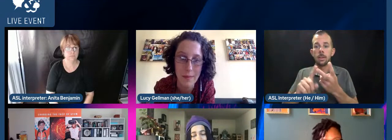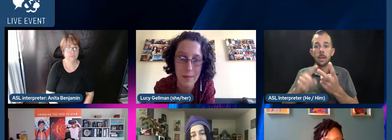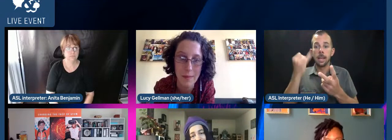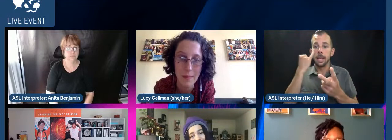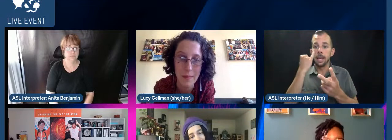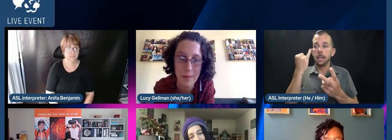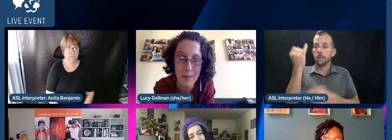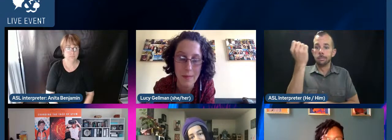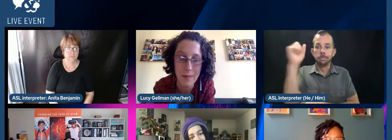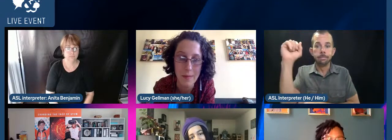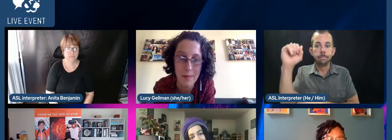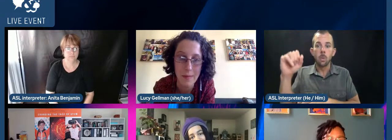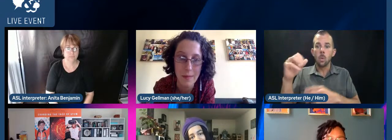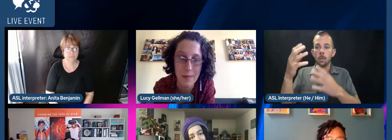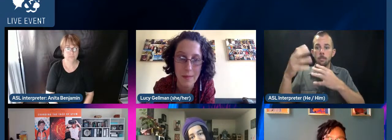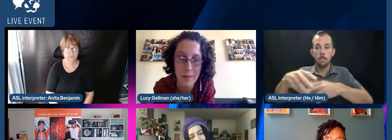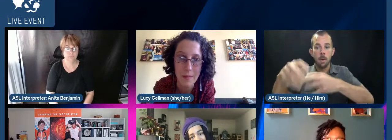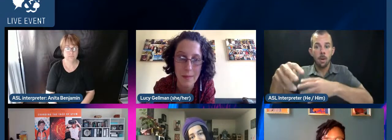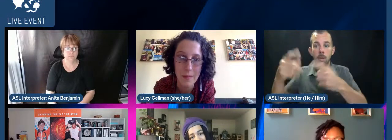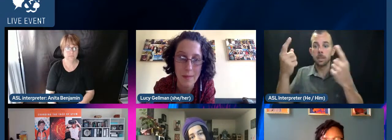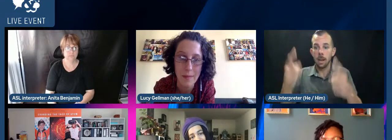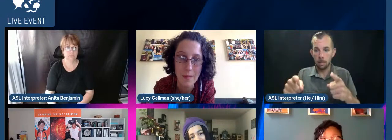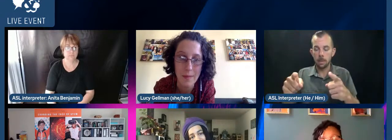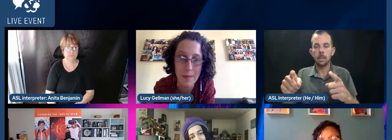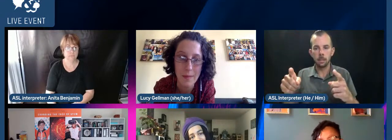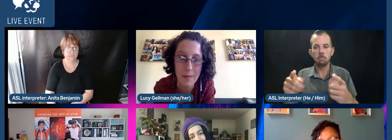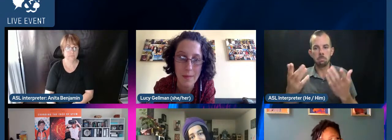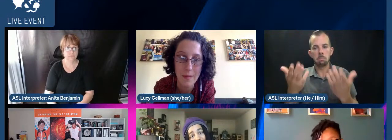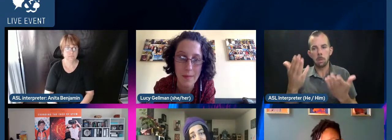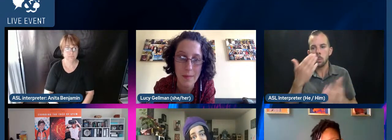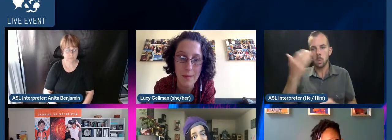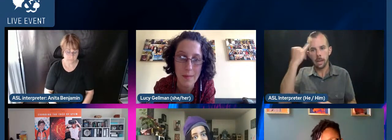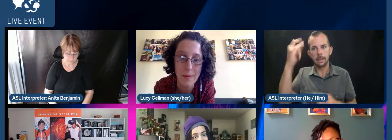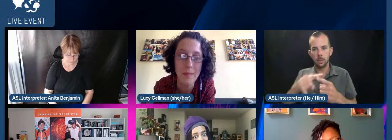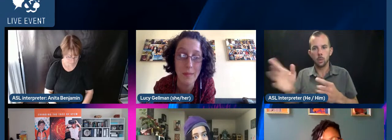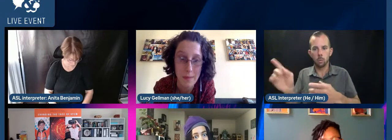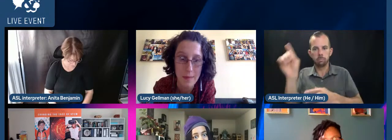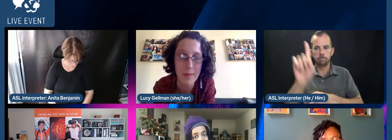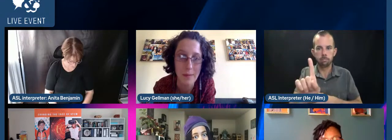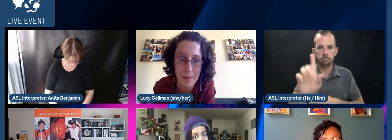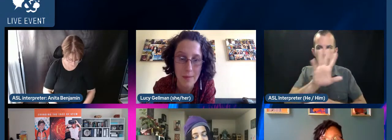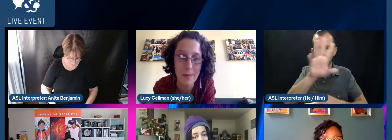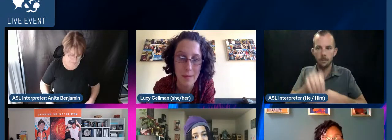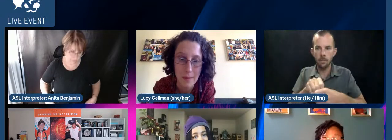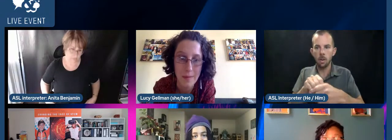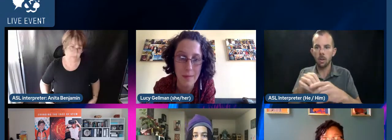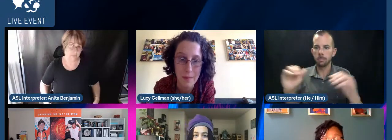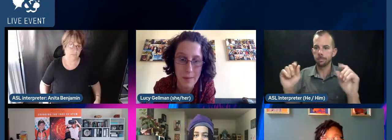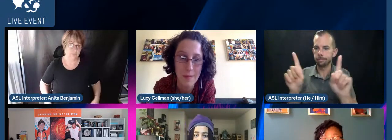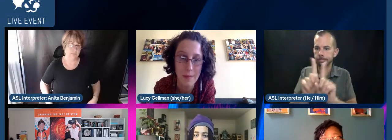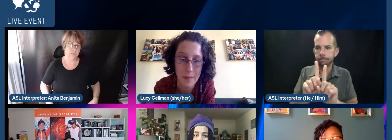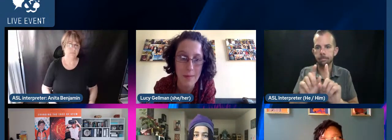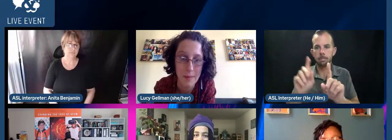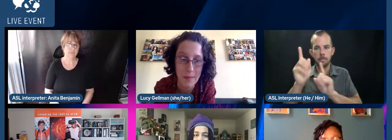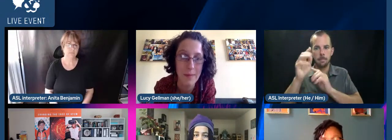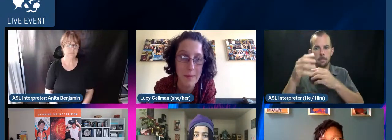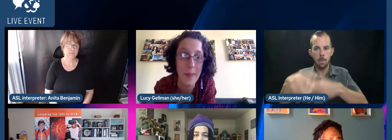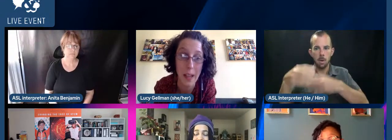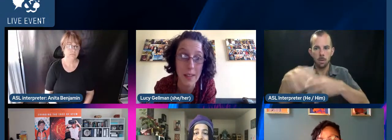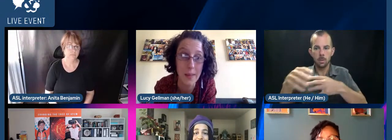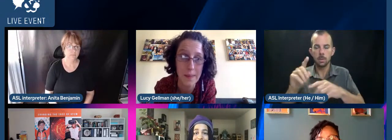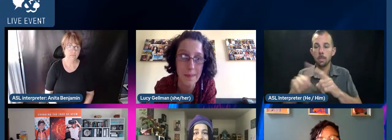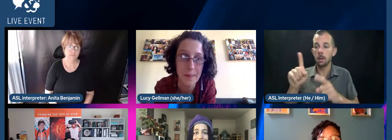on, or, you know, like, but I think that sometimes folks who want to be in solidarity with disabled people don't understand how much they don't